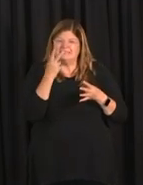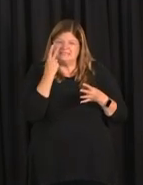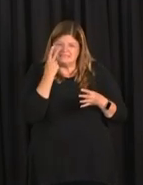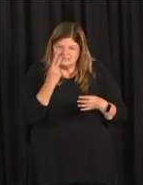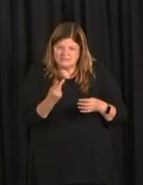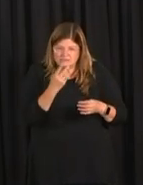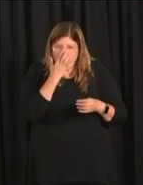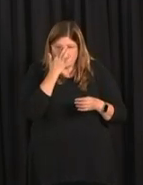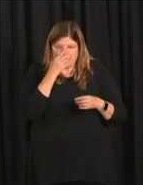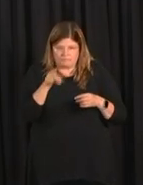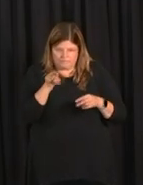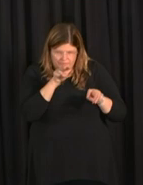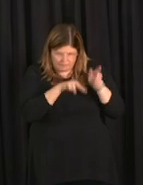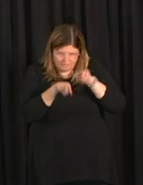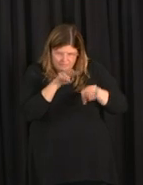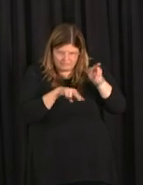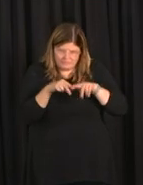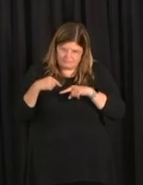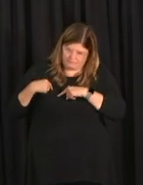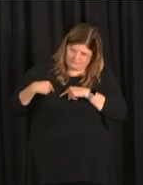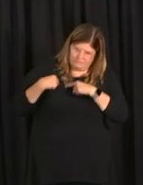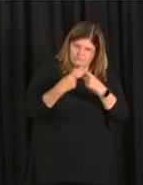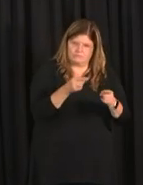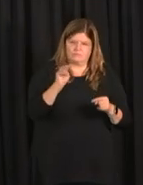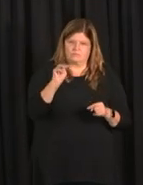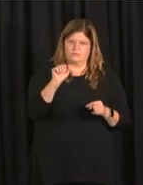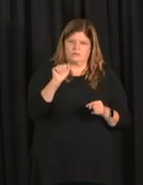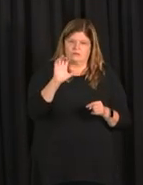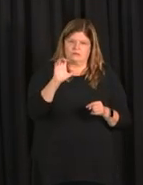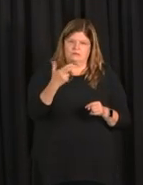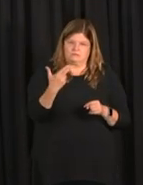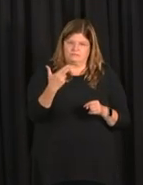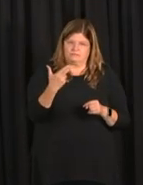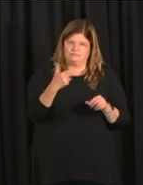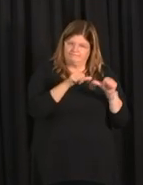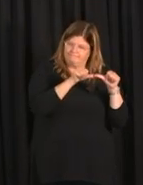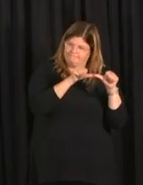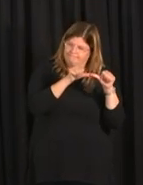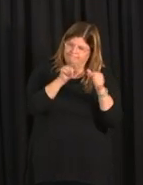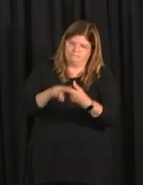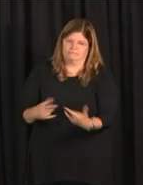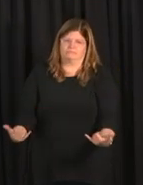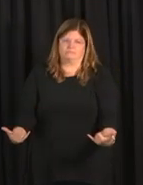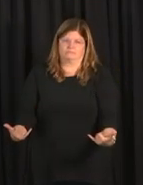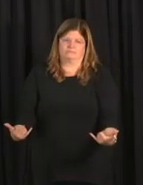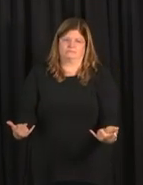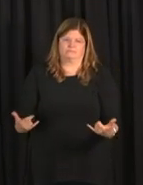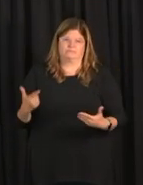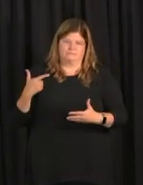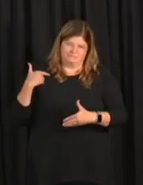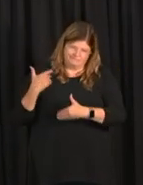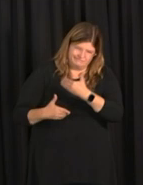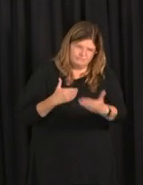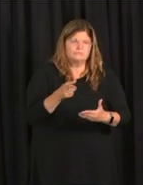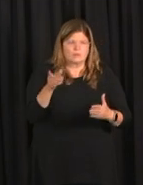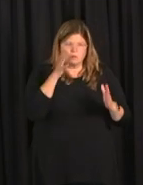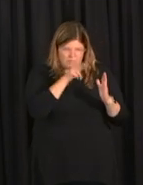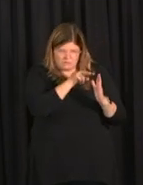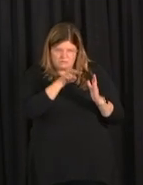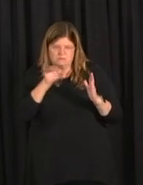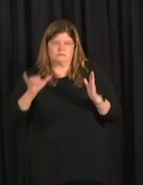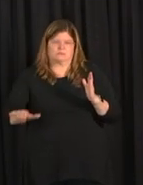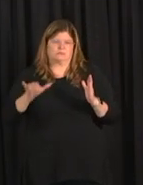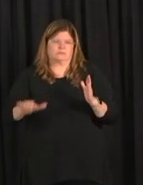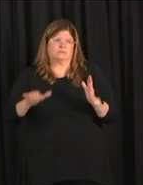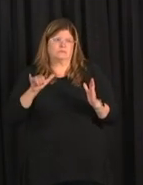have been over time since March to now to help you be able to follow along with the district's progress consistent with